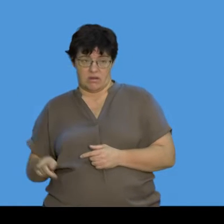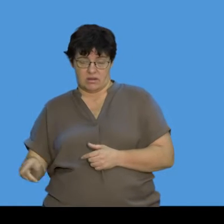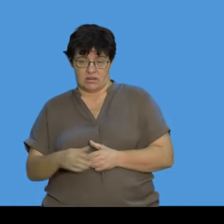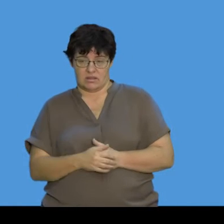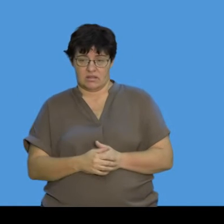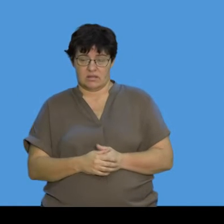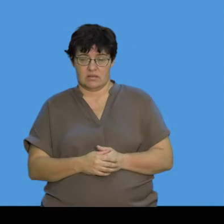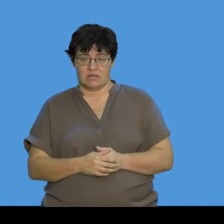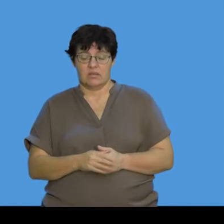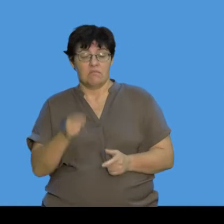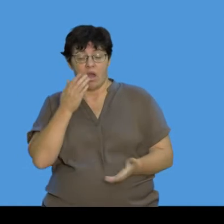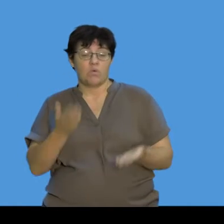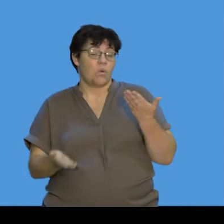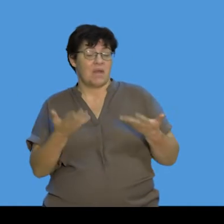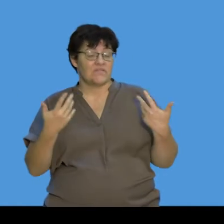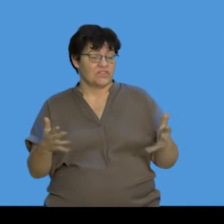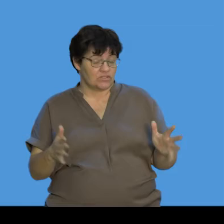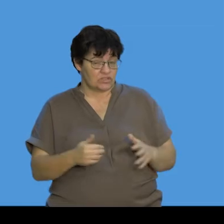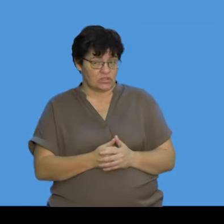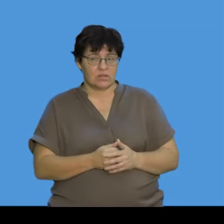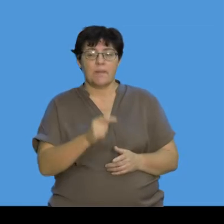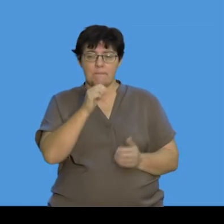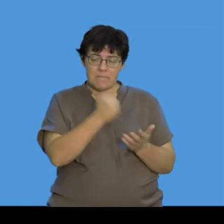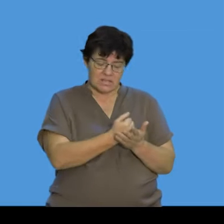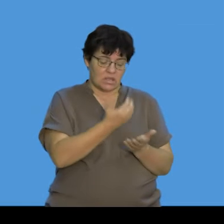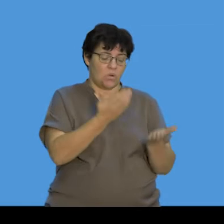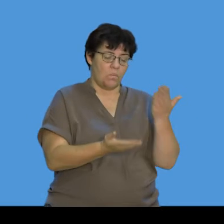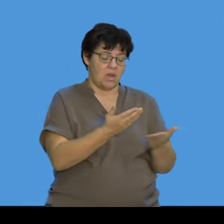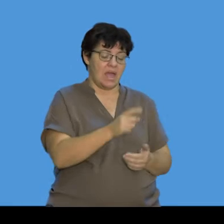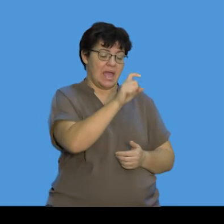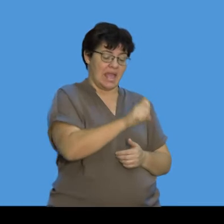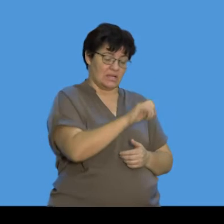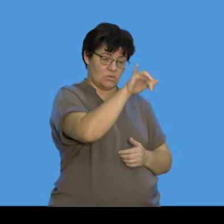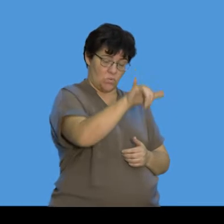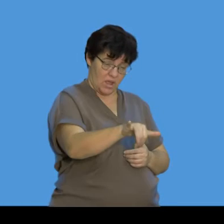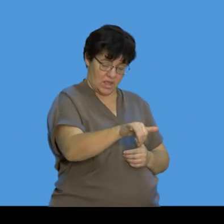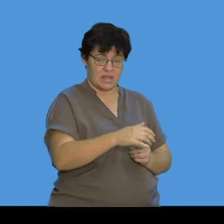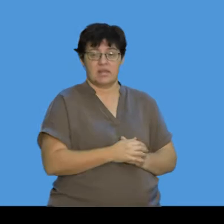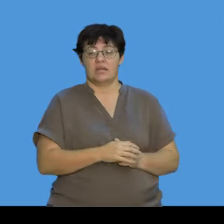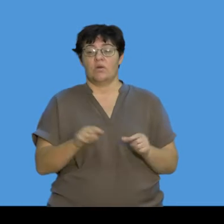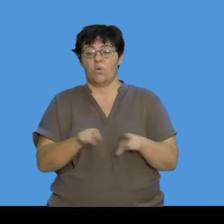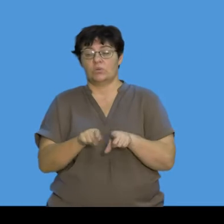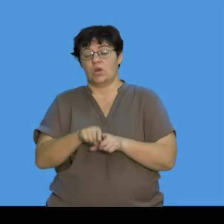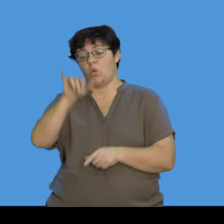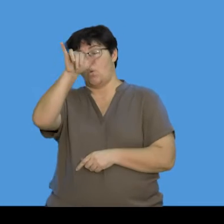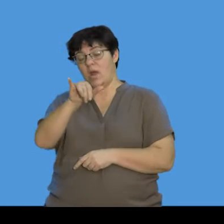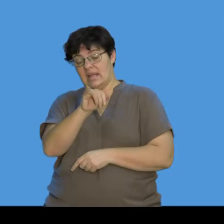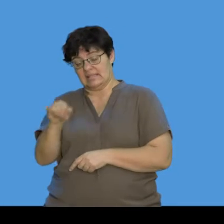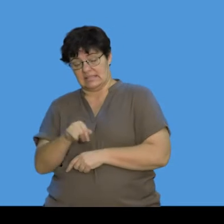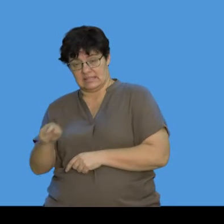And after comparing that, I must also compare the XY and the YZ there.